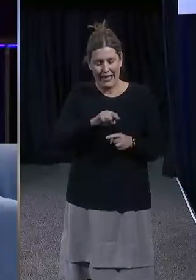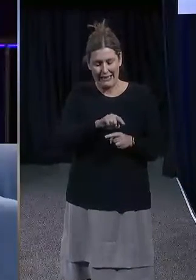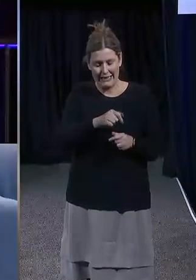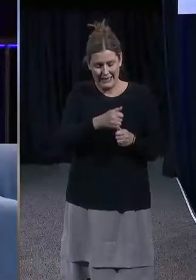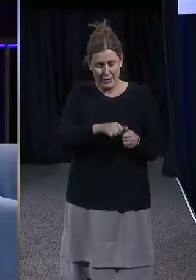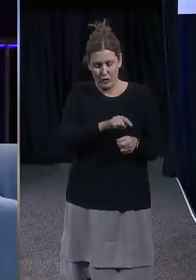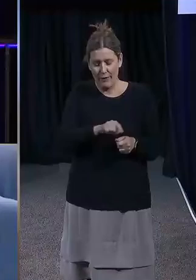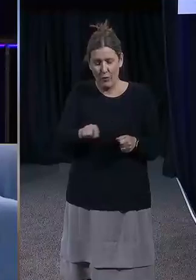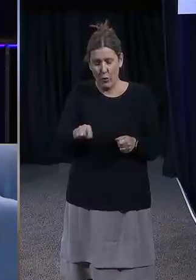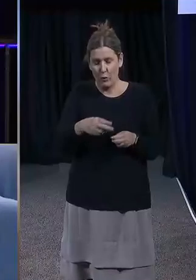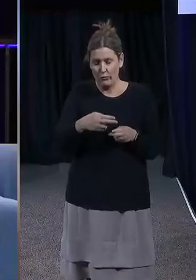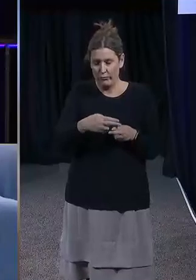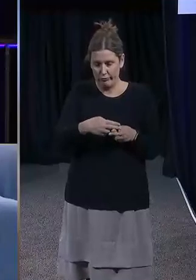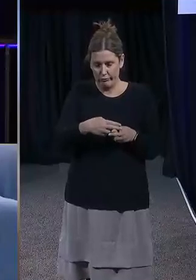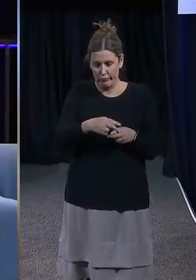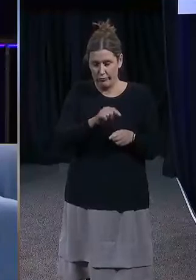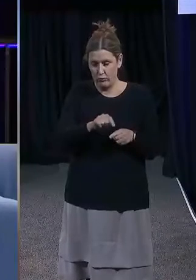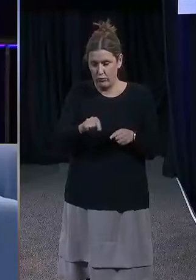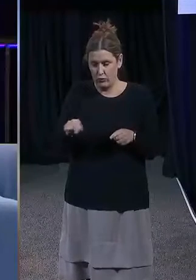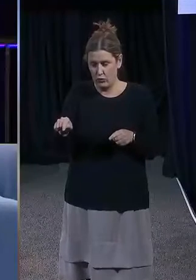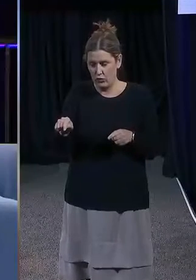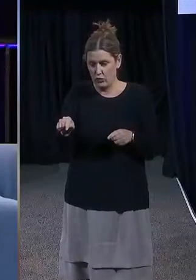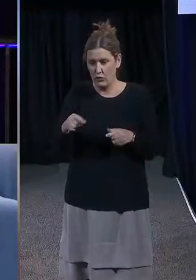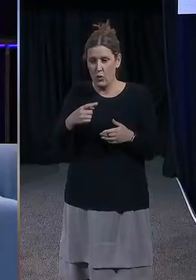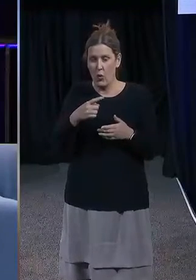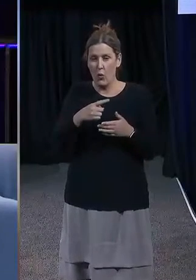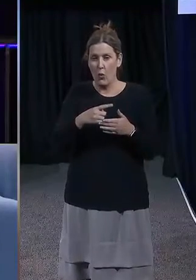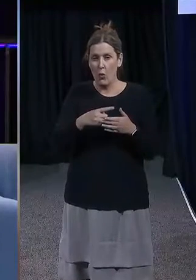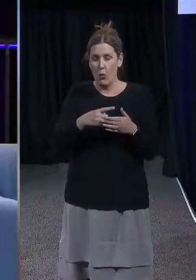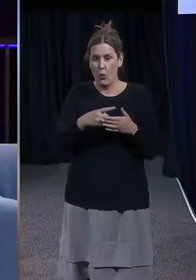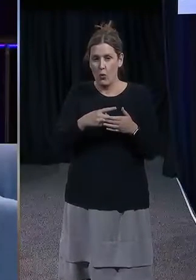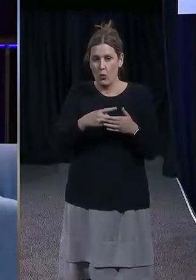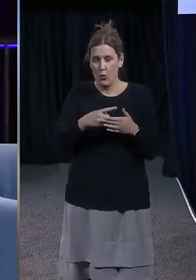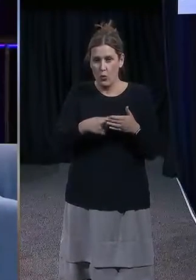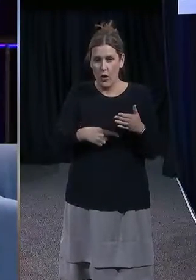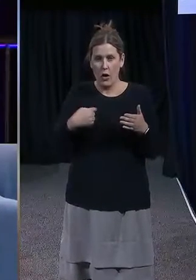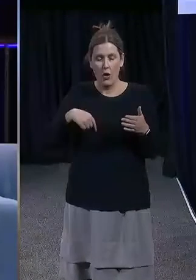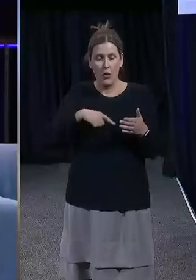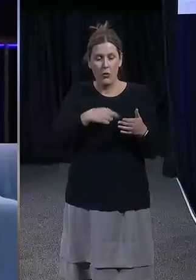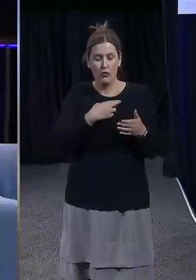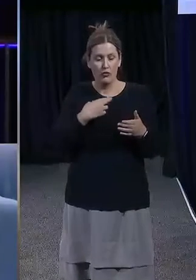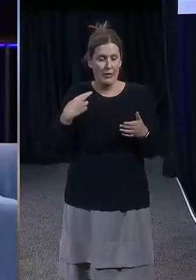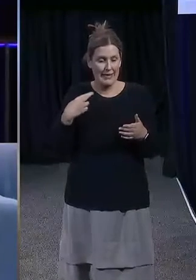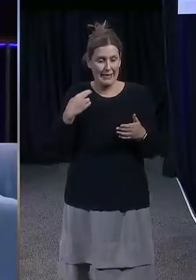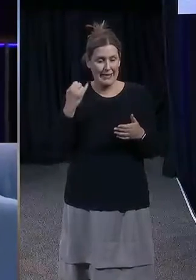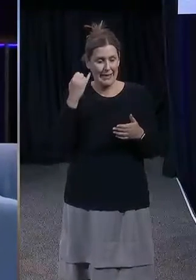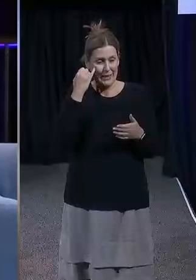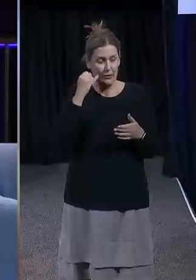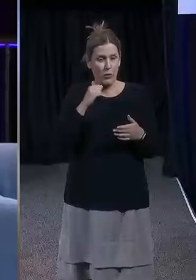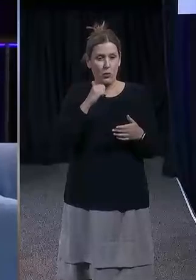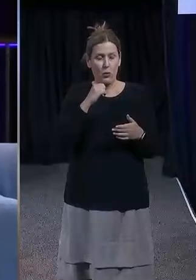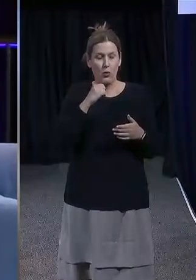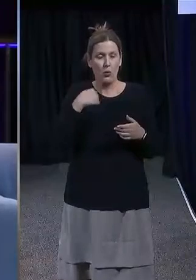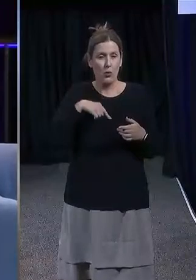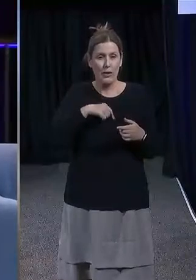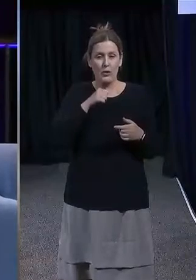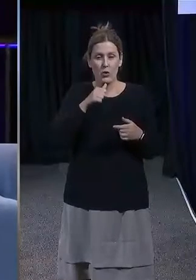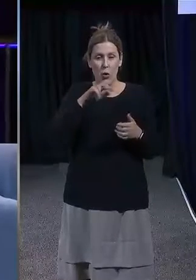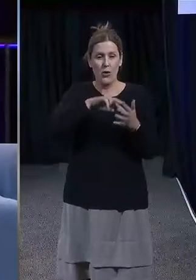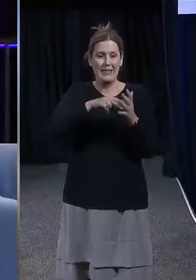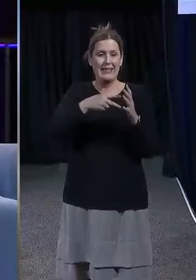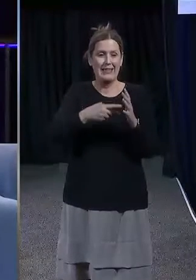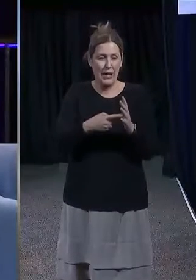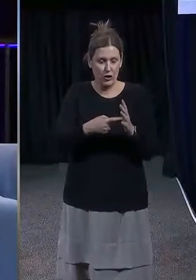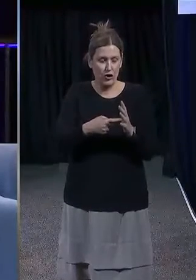in order, what do we risk if we don't intentionally